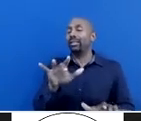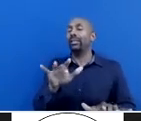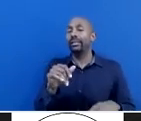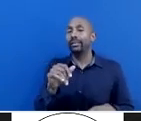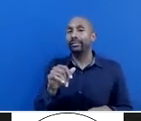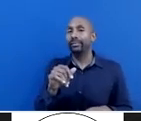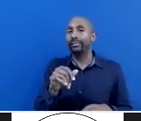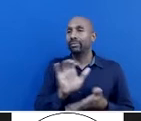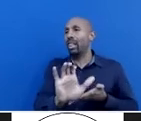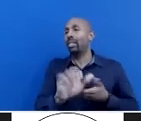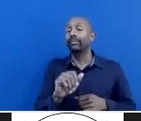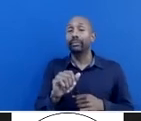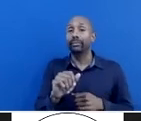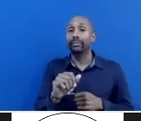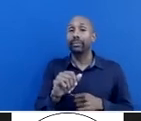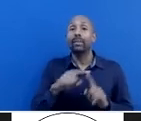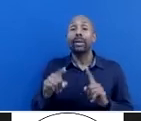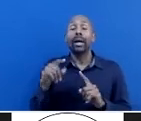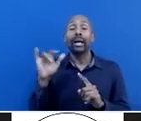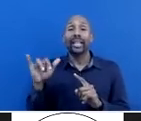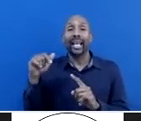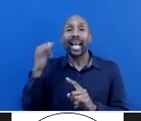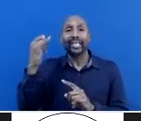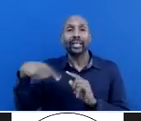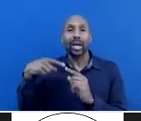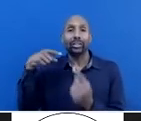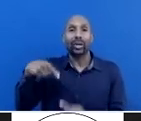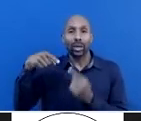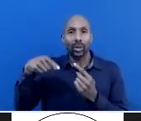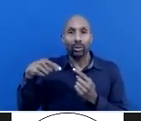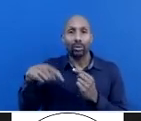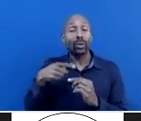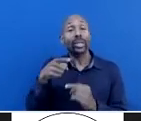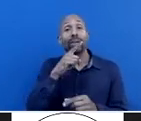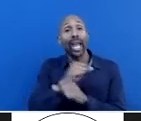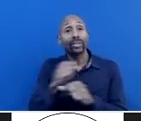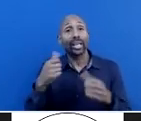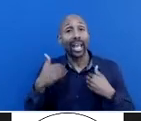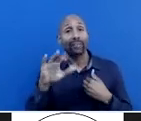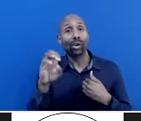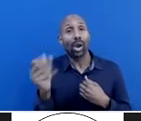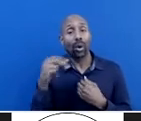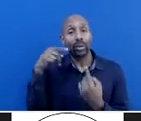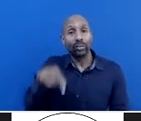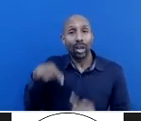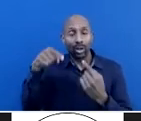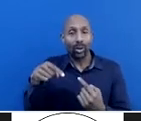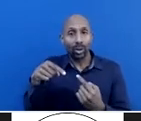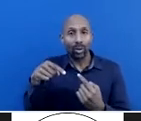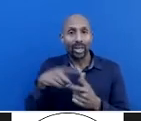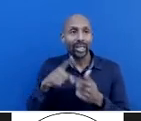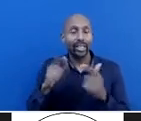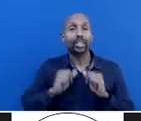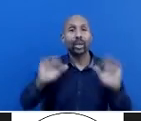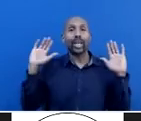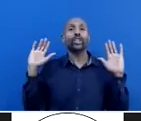like surrendering to, like I think about like all the like outside of